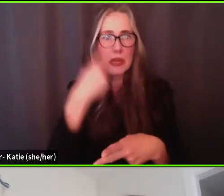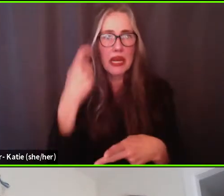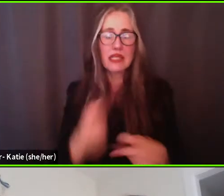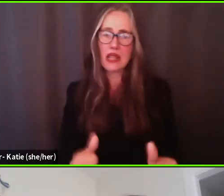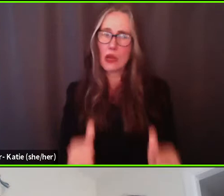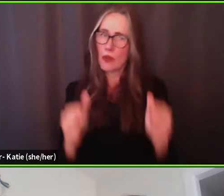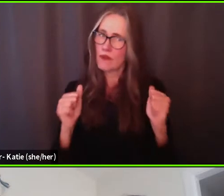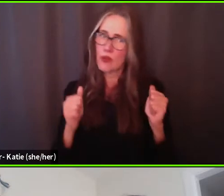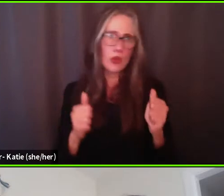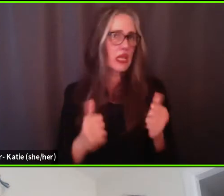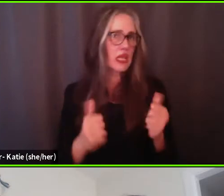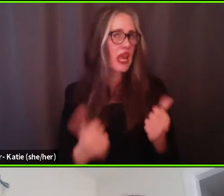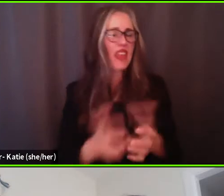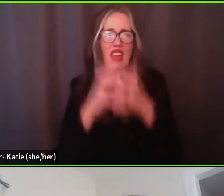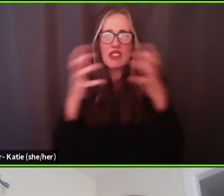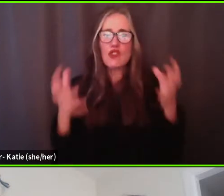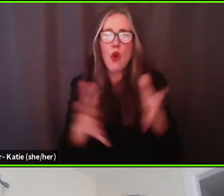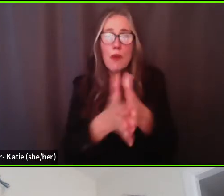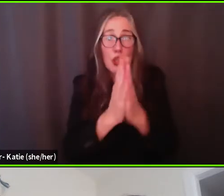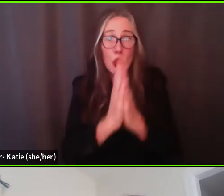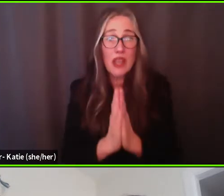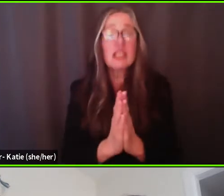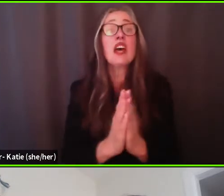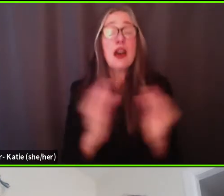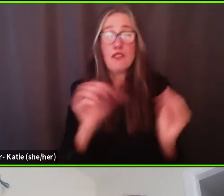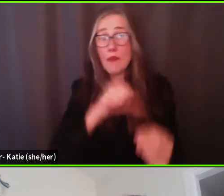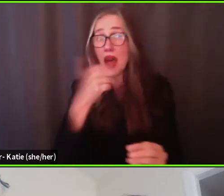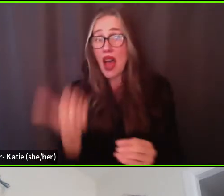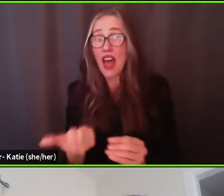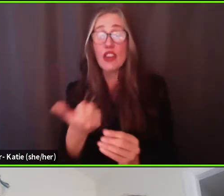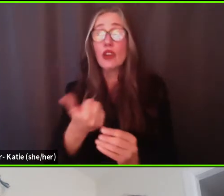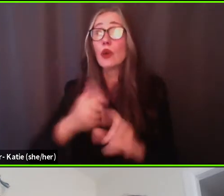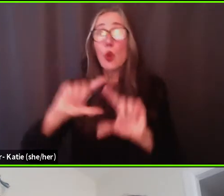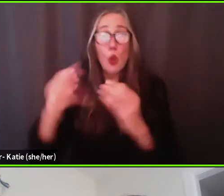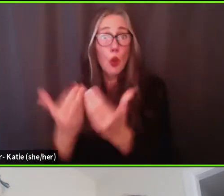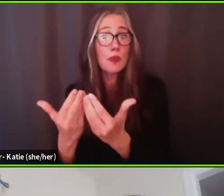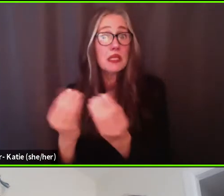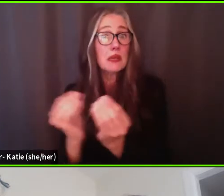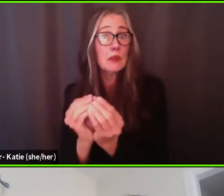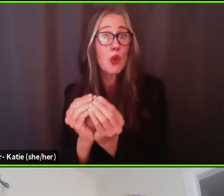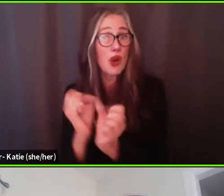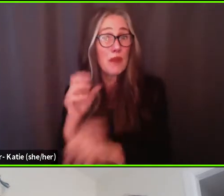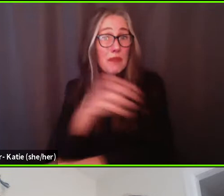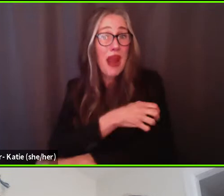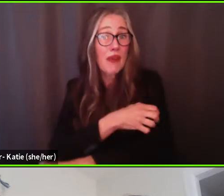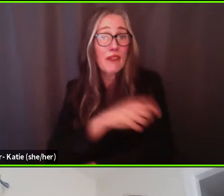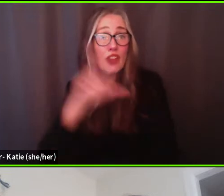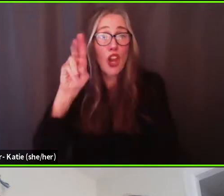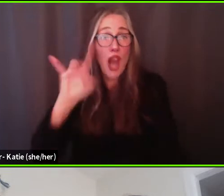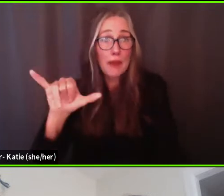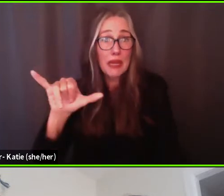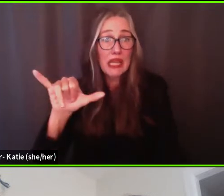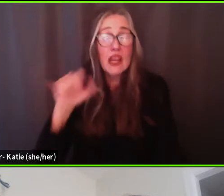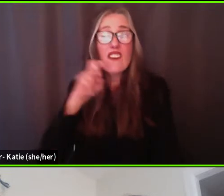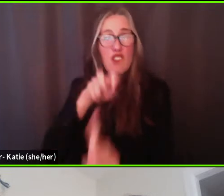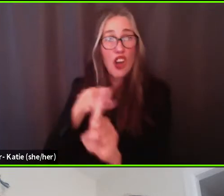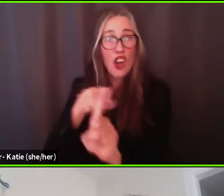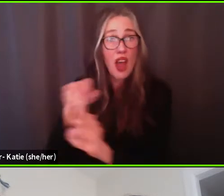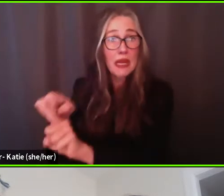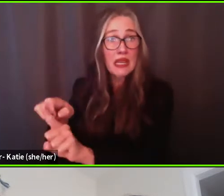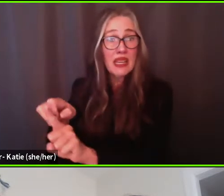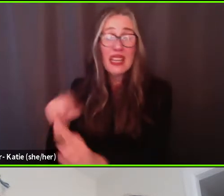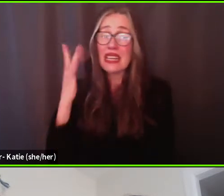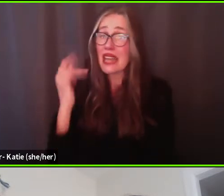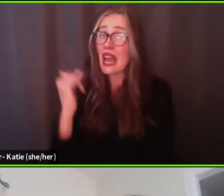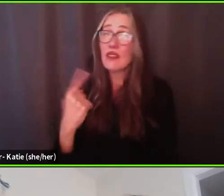they are inundated with requests from more powerful entities like lobbying groups um in california you a legislator can only sponsor three